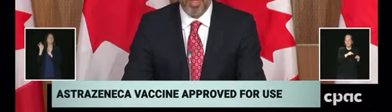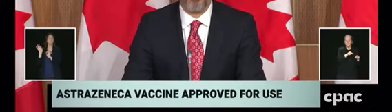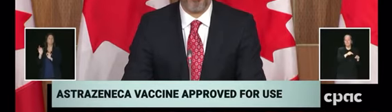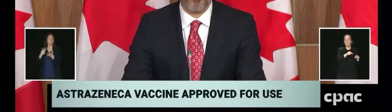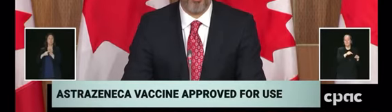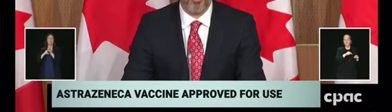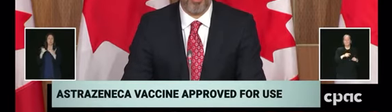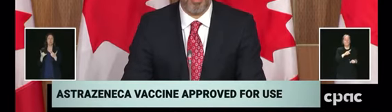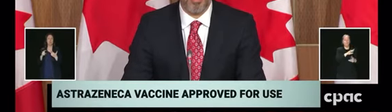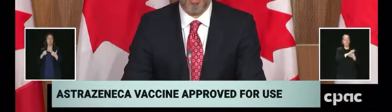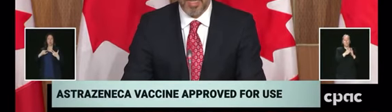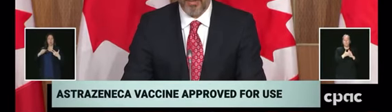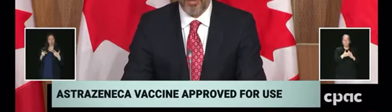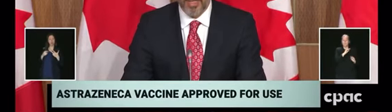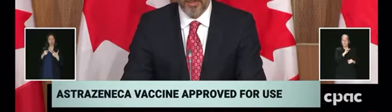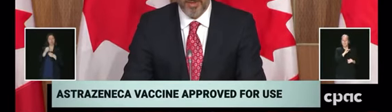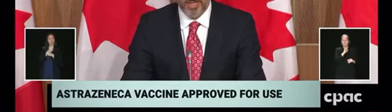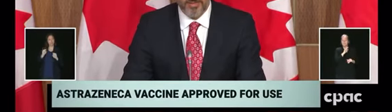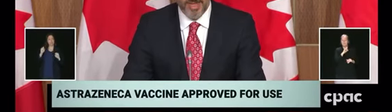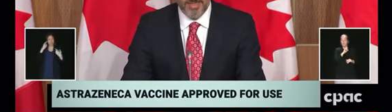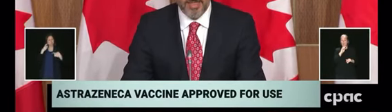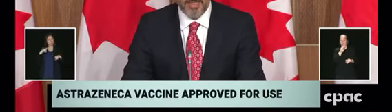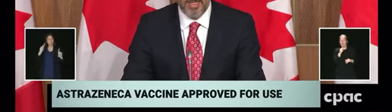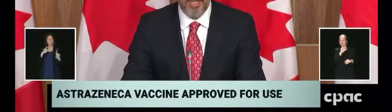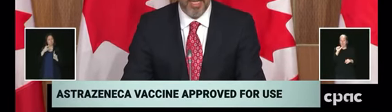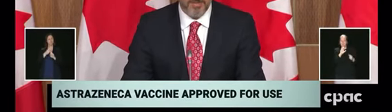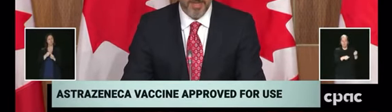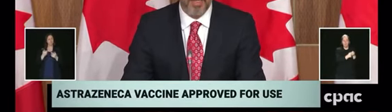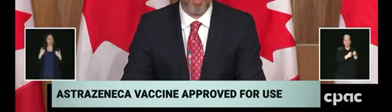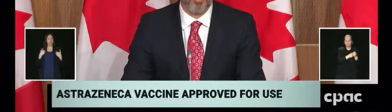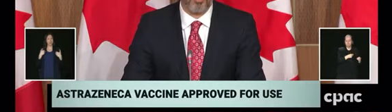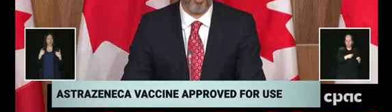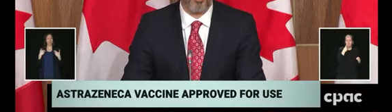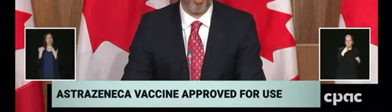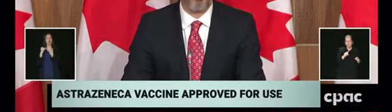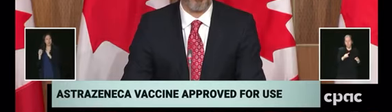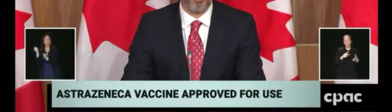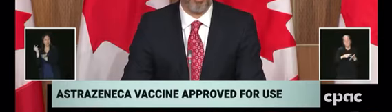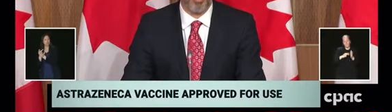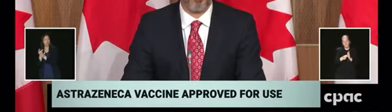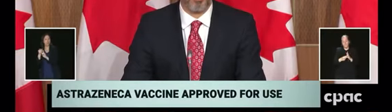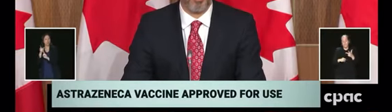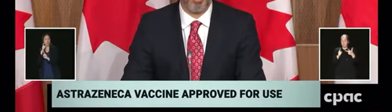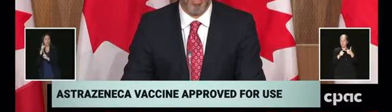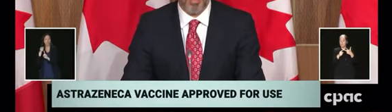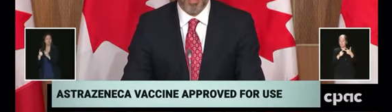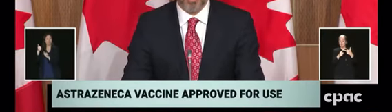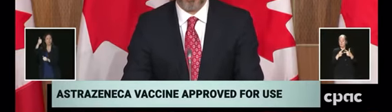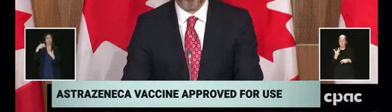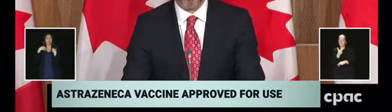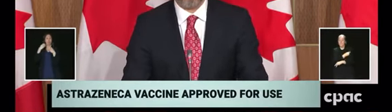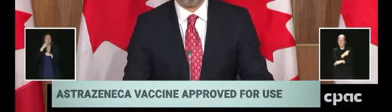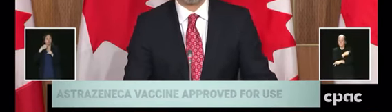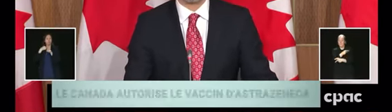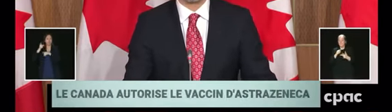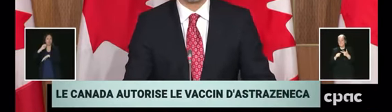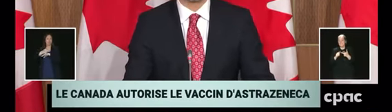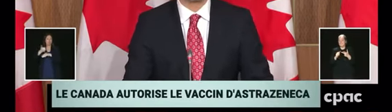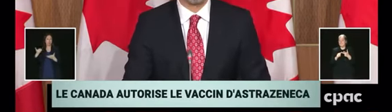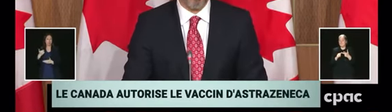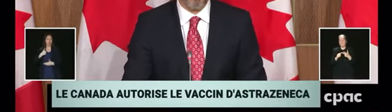now have a third safe and effective vaccine independently approved by health experts in Canada.